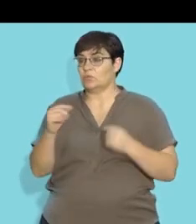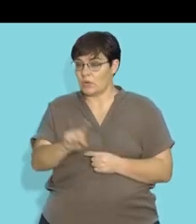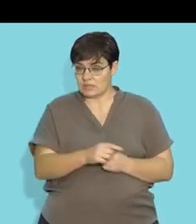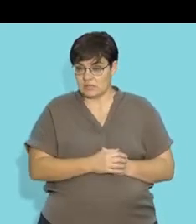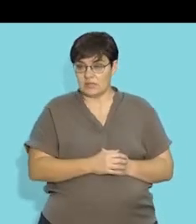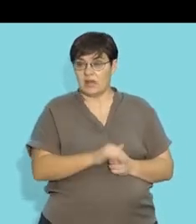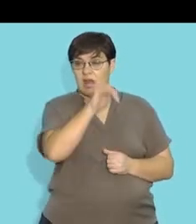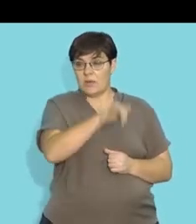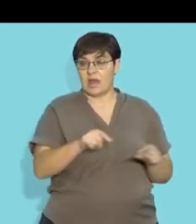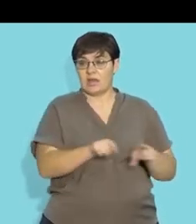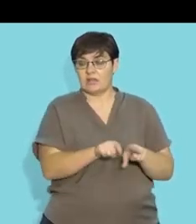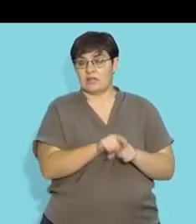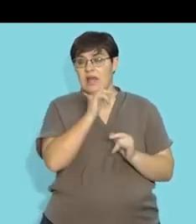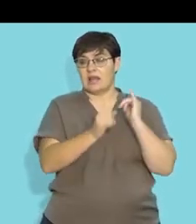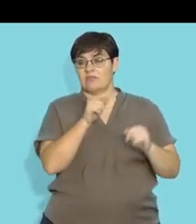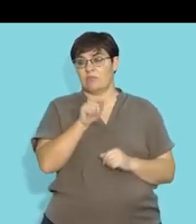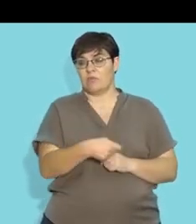to do is y is